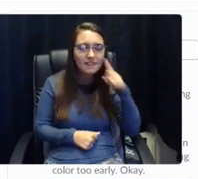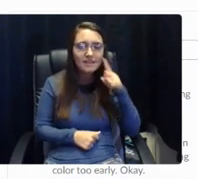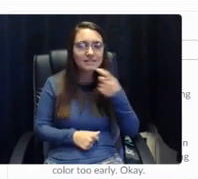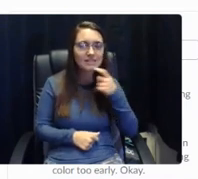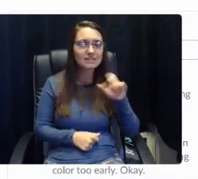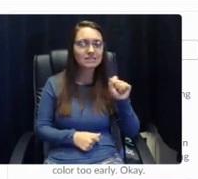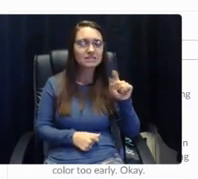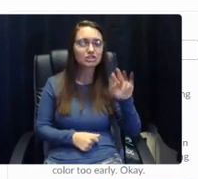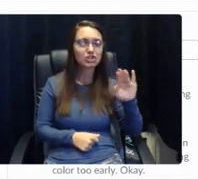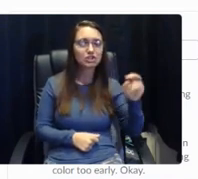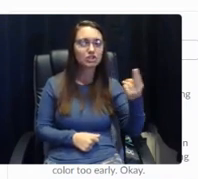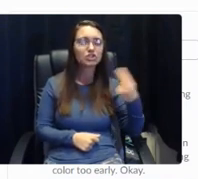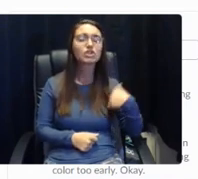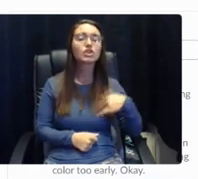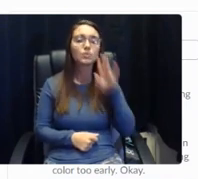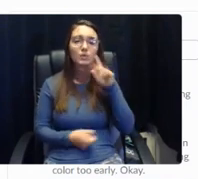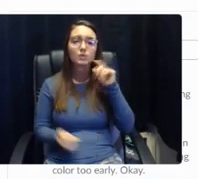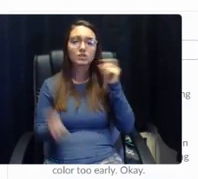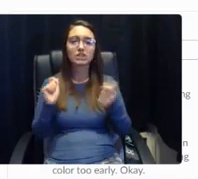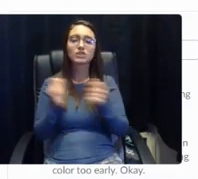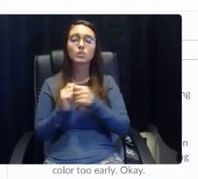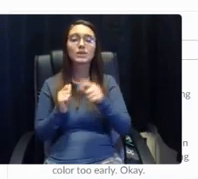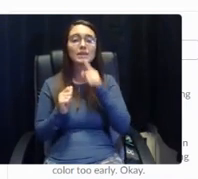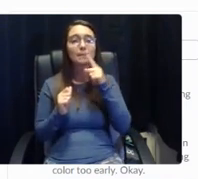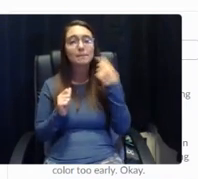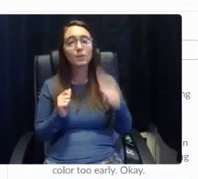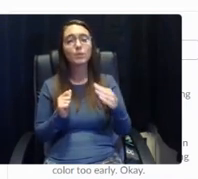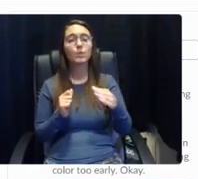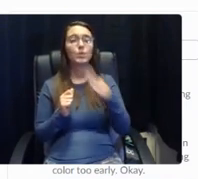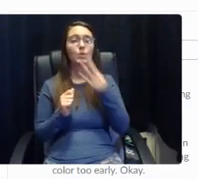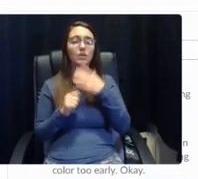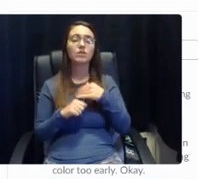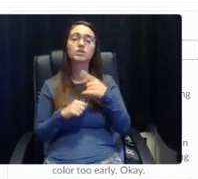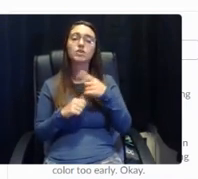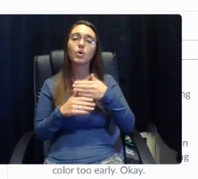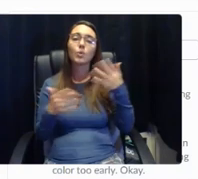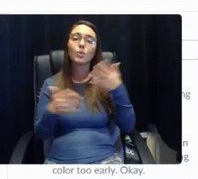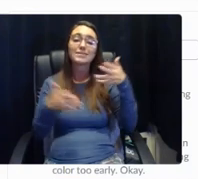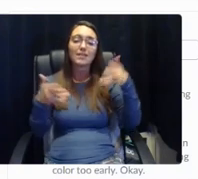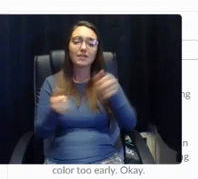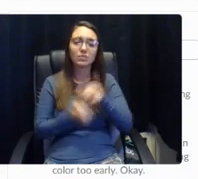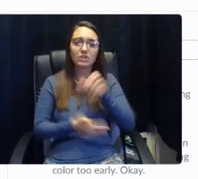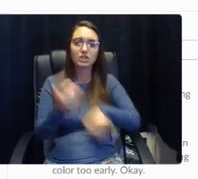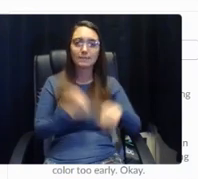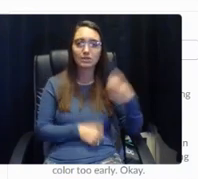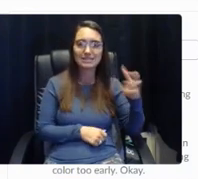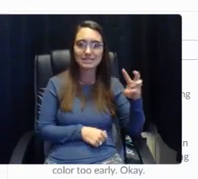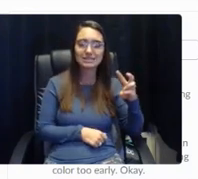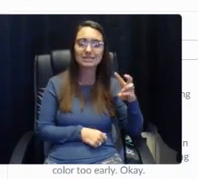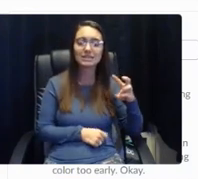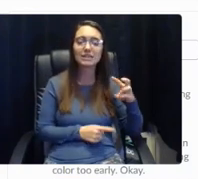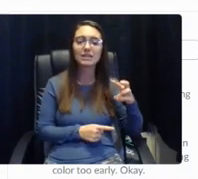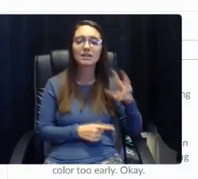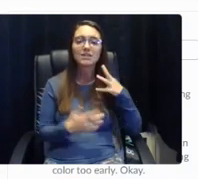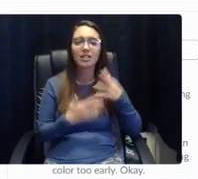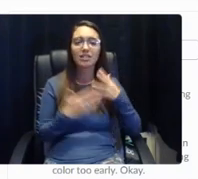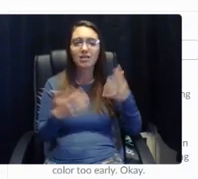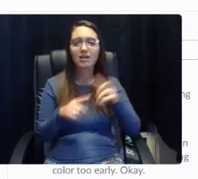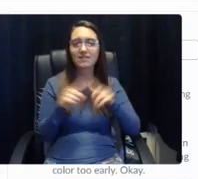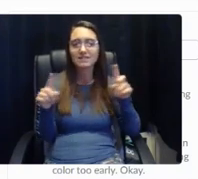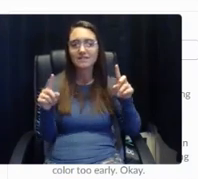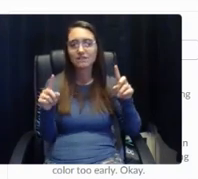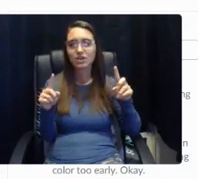very blue color. And the remaining of the chapter 16 give you a lot of